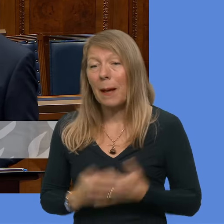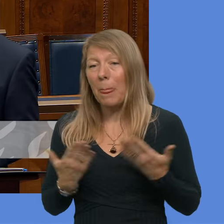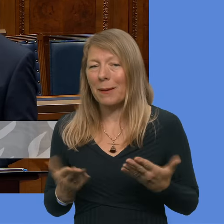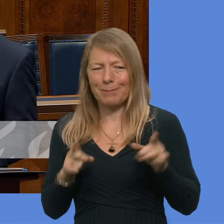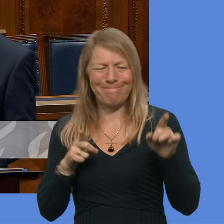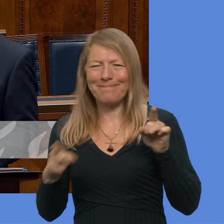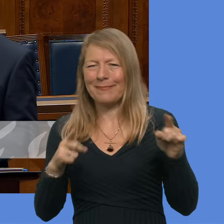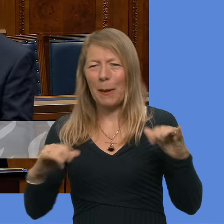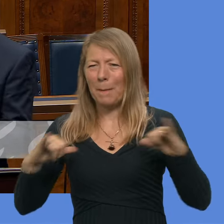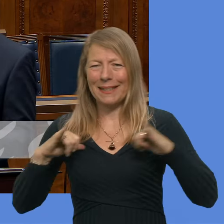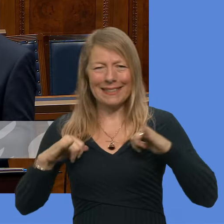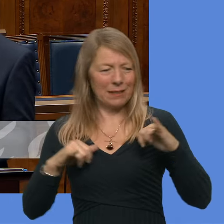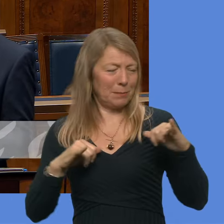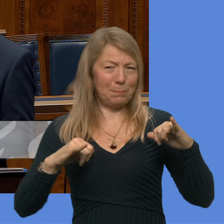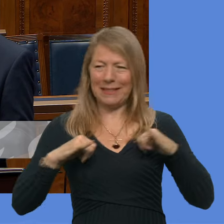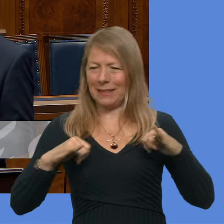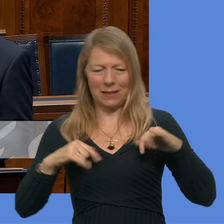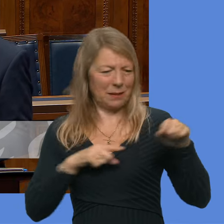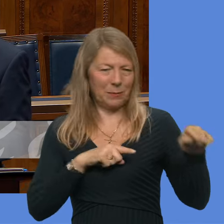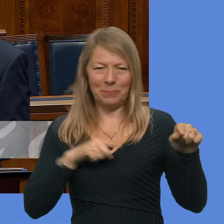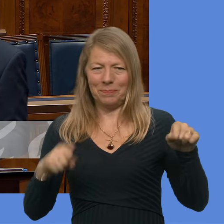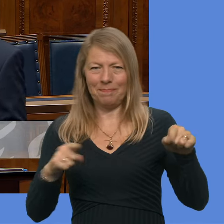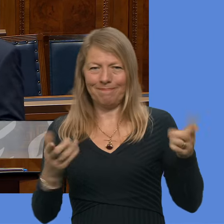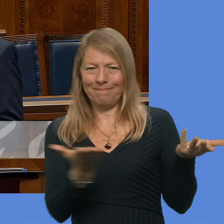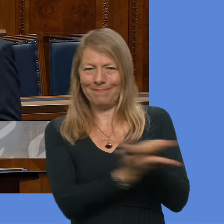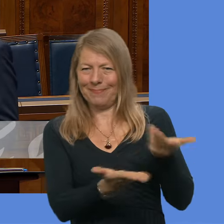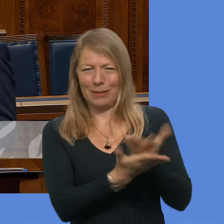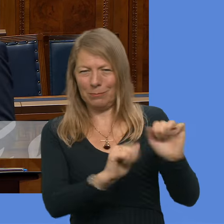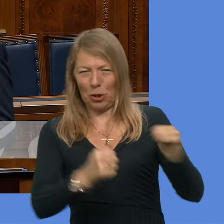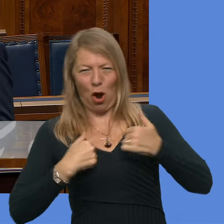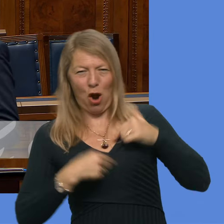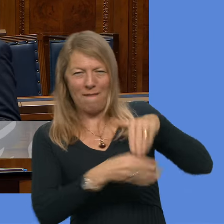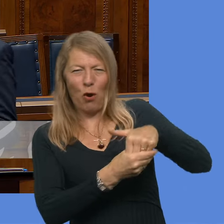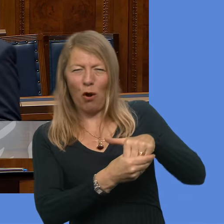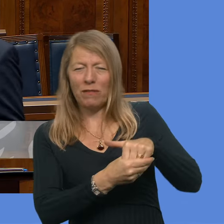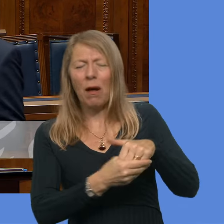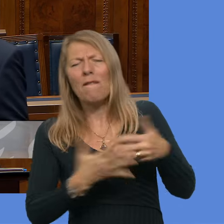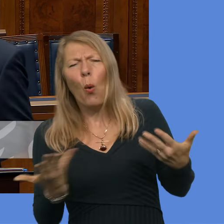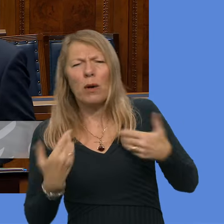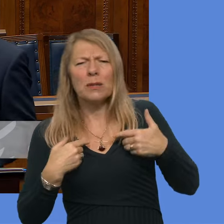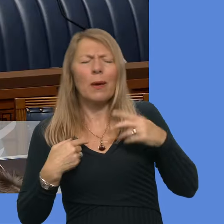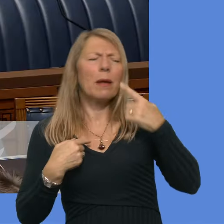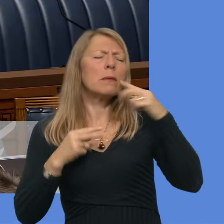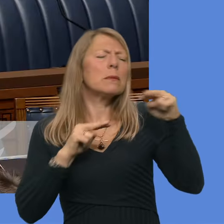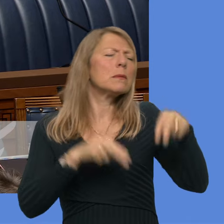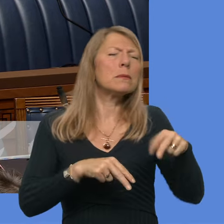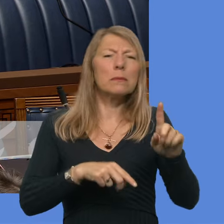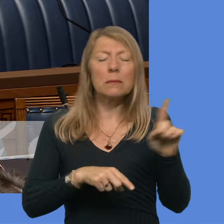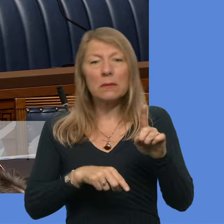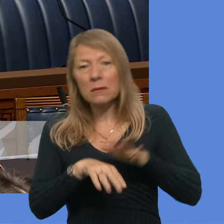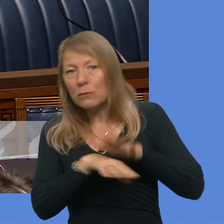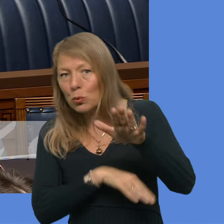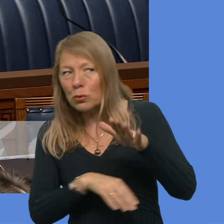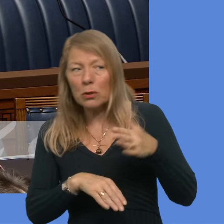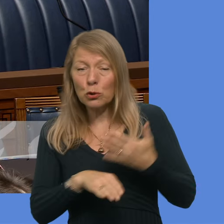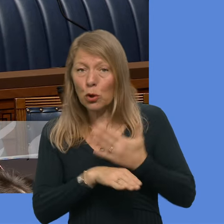What we would be concerned about are the implications for that in terms of the economy here, in terms of jobs. in terms of the presence of that